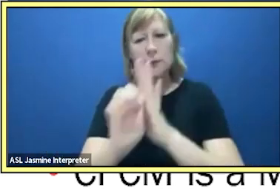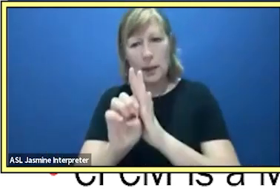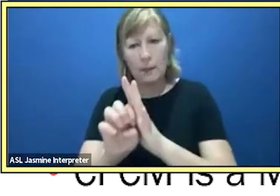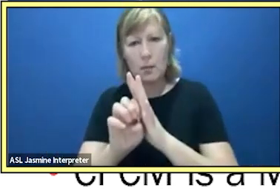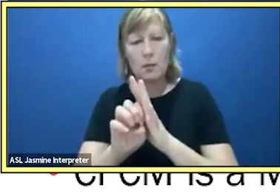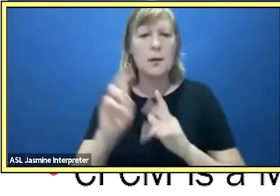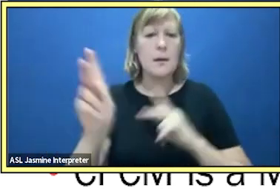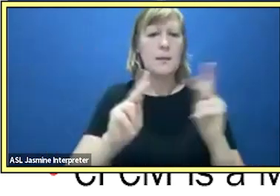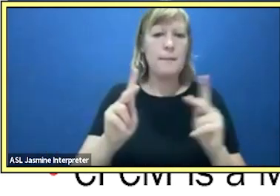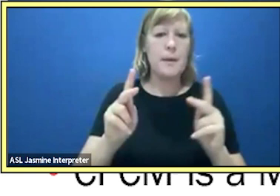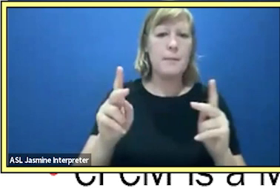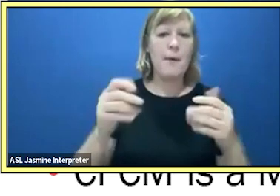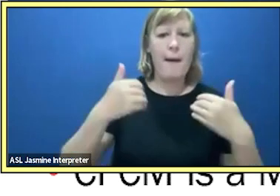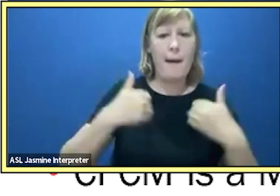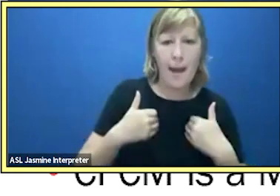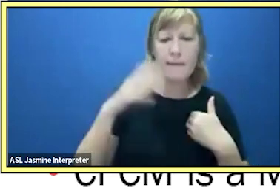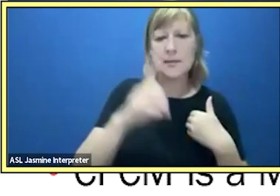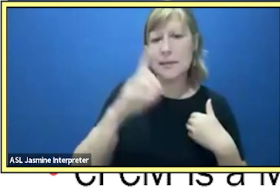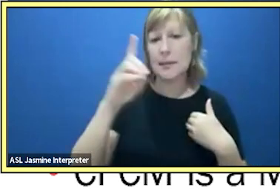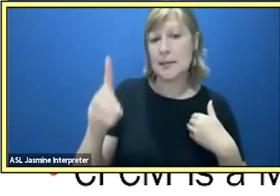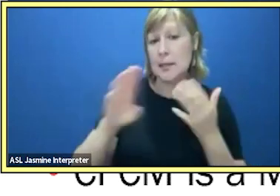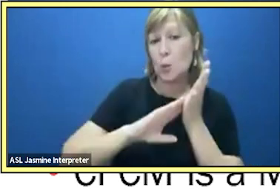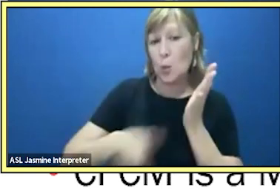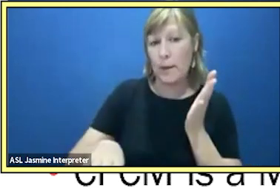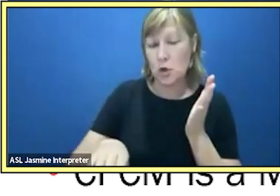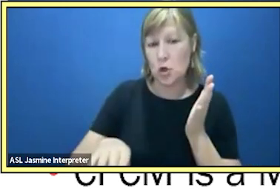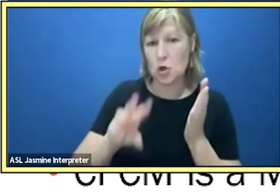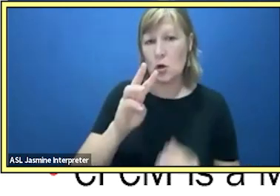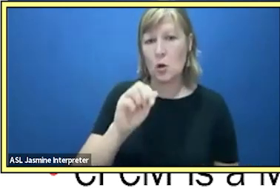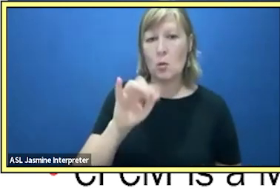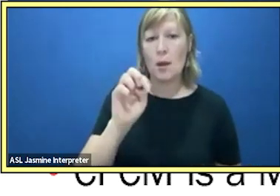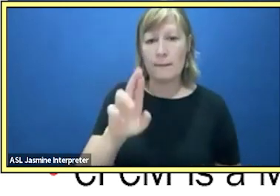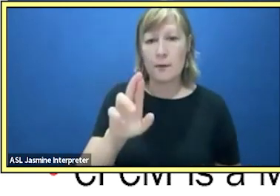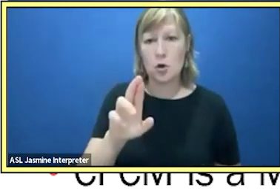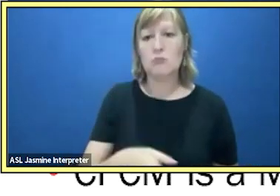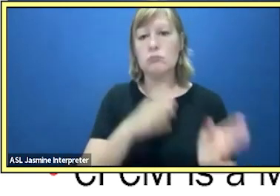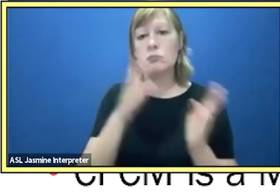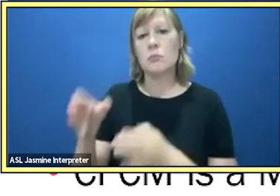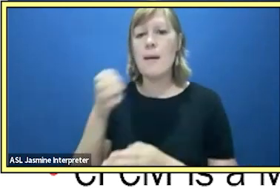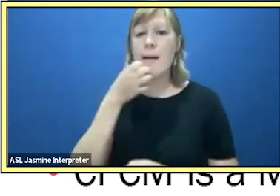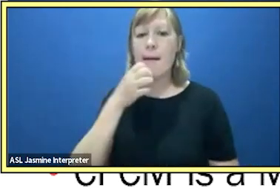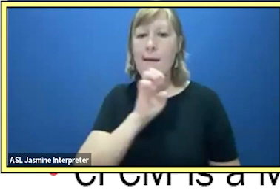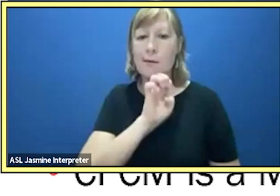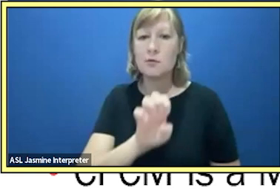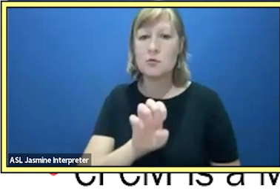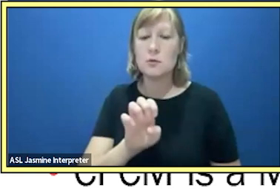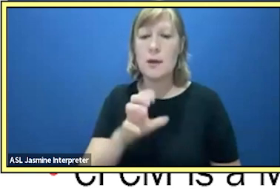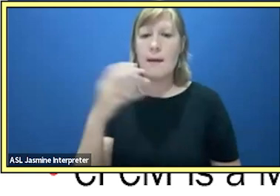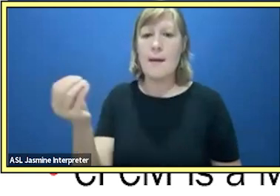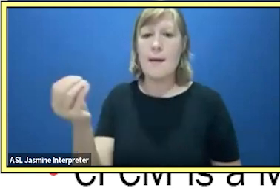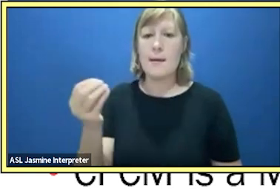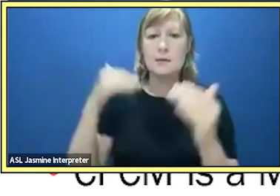that is people that are on what people often call the DD waiver, and on the elders and